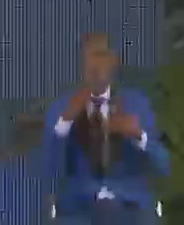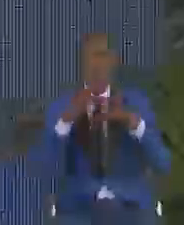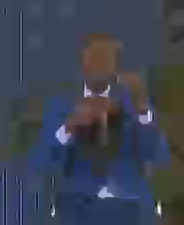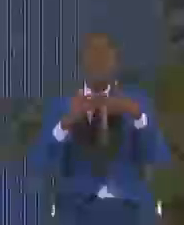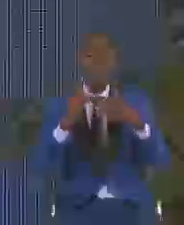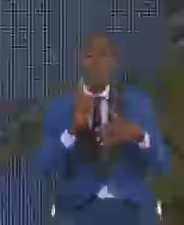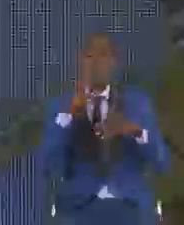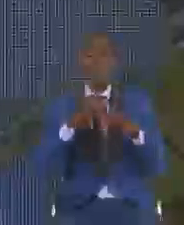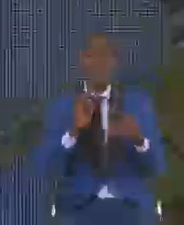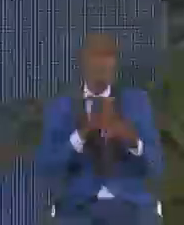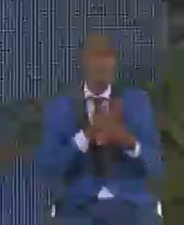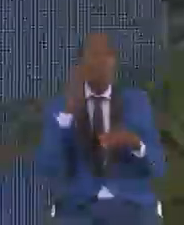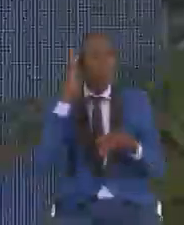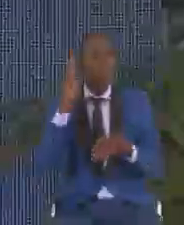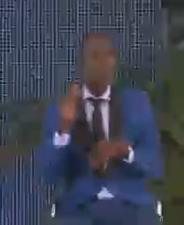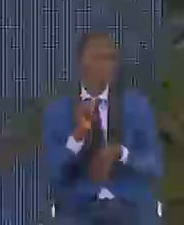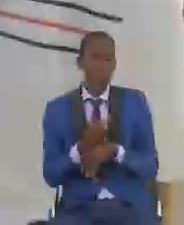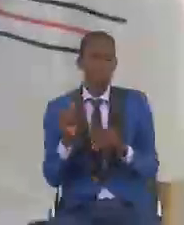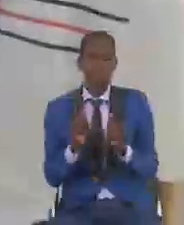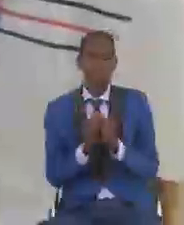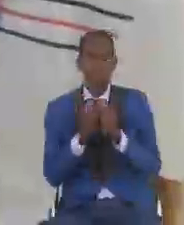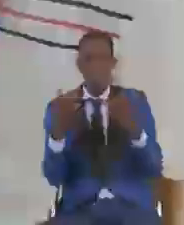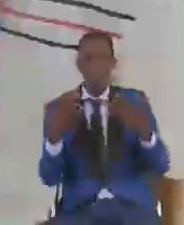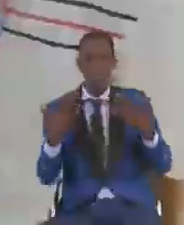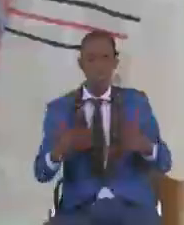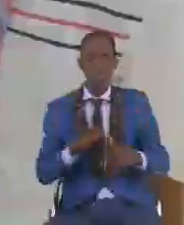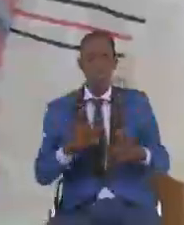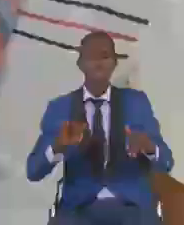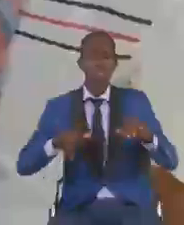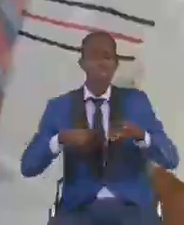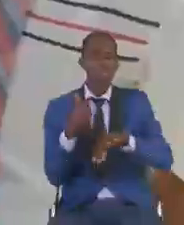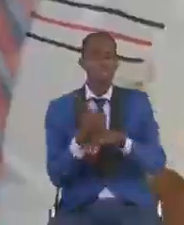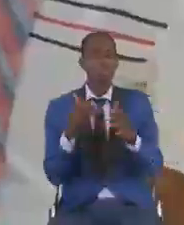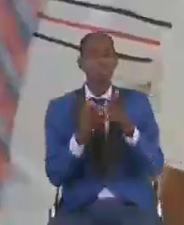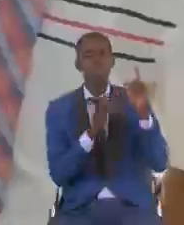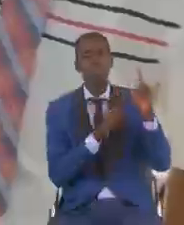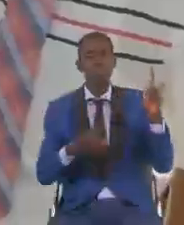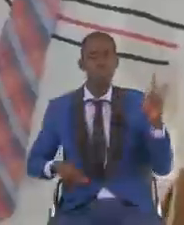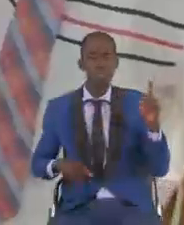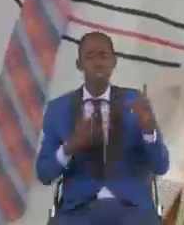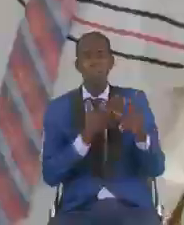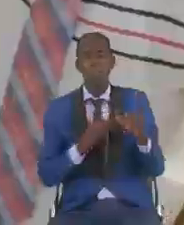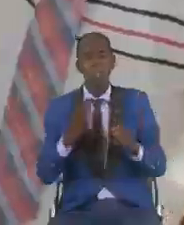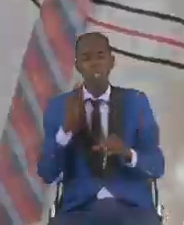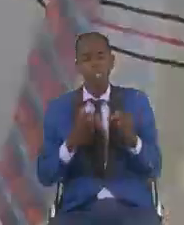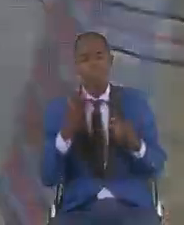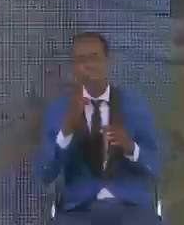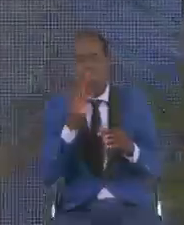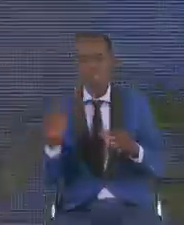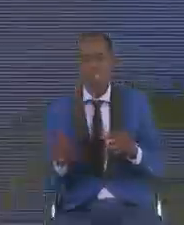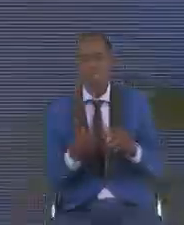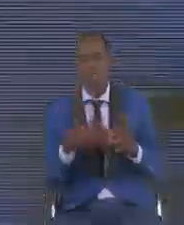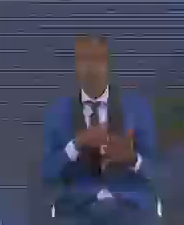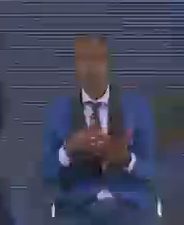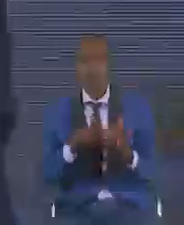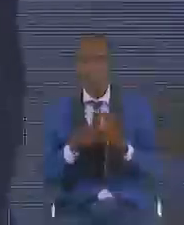work without failing. Amen. Confirm it, O Lord. And Lord, if there's any weakness in the body, any